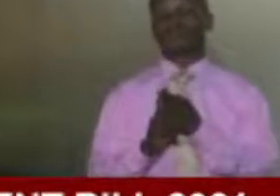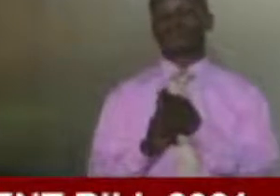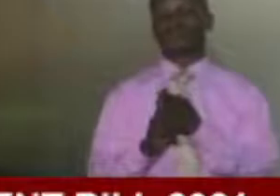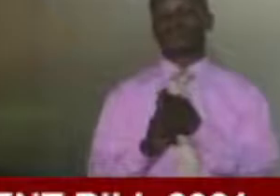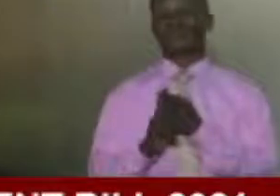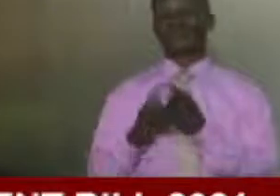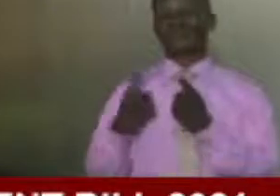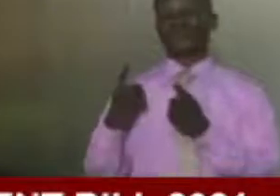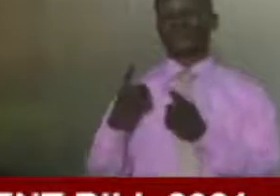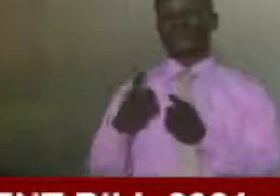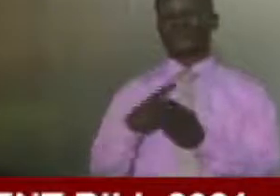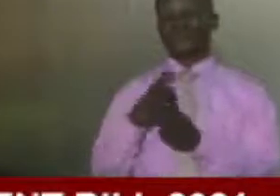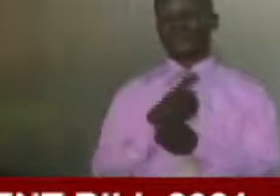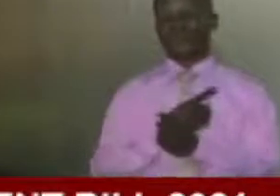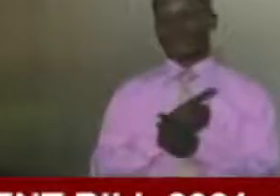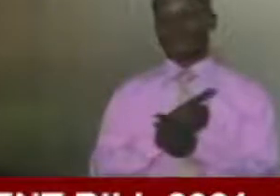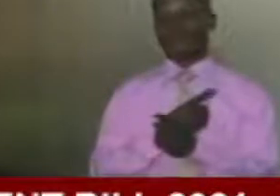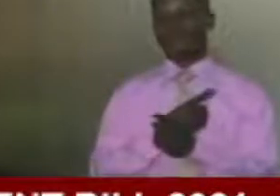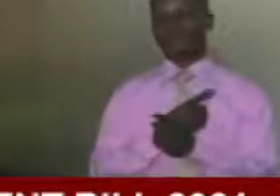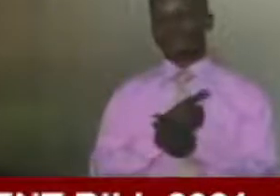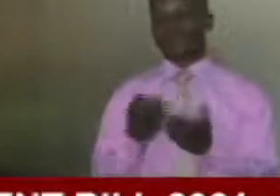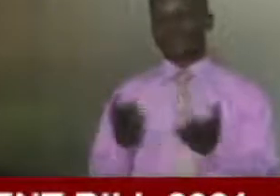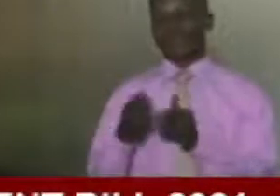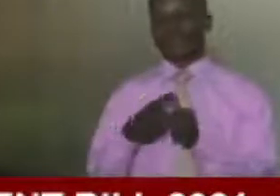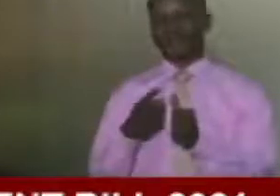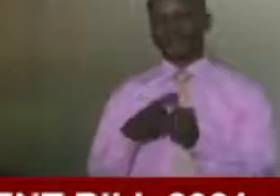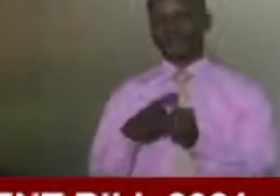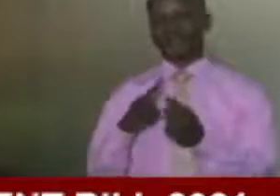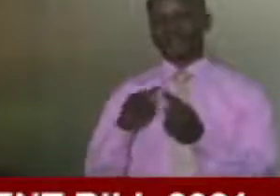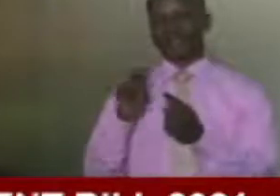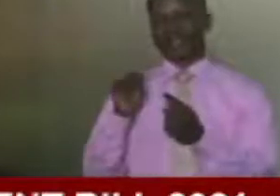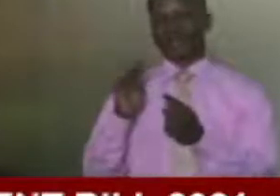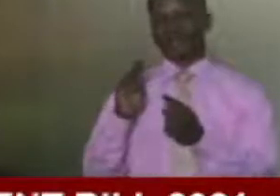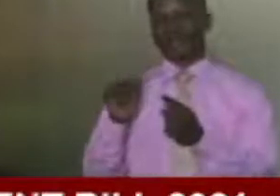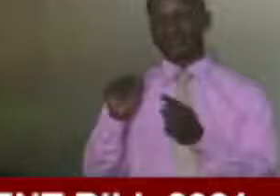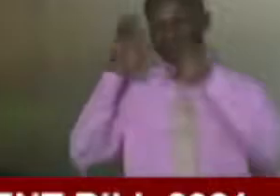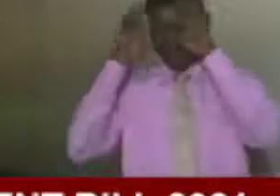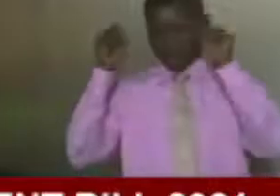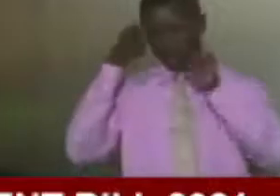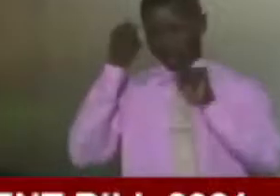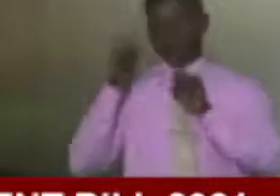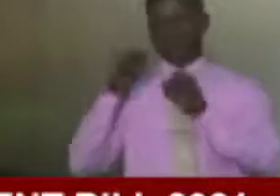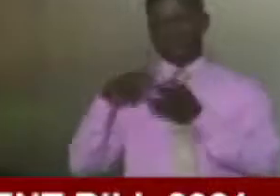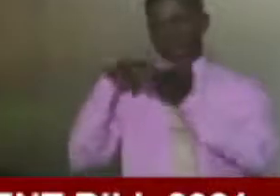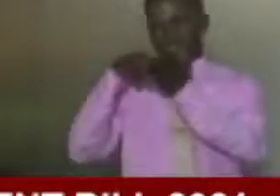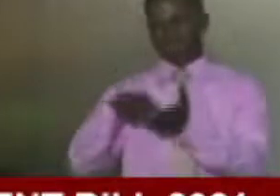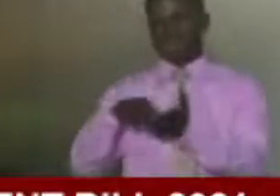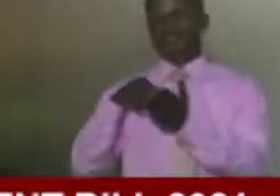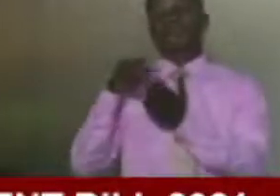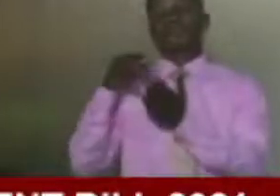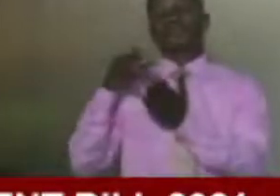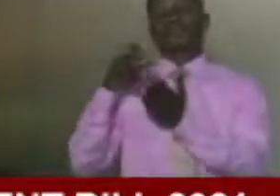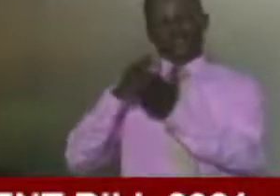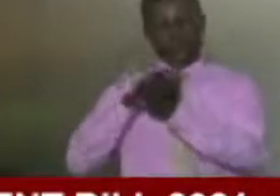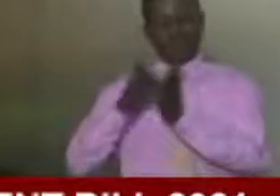distinguished speakers here today. First of all, of course, to the NBA president, because he represents my constituency as a lawyer, and of course,